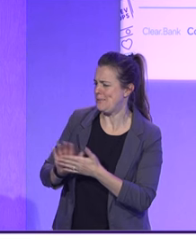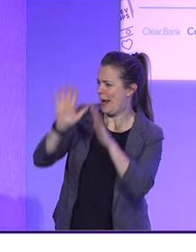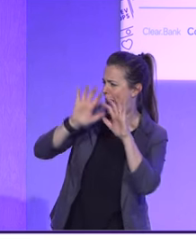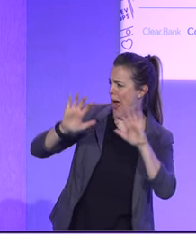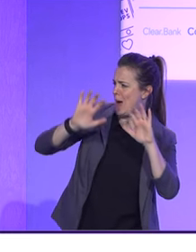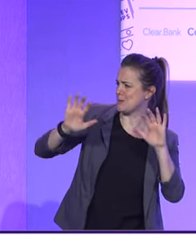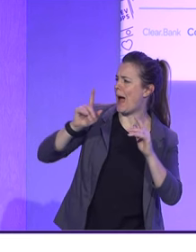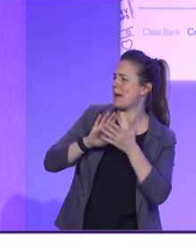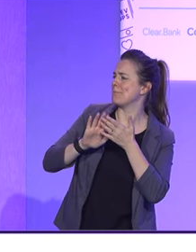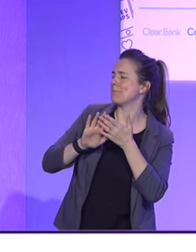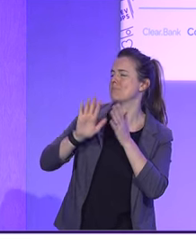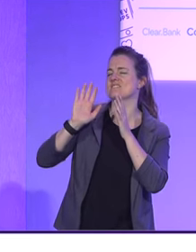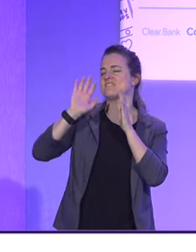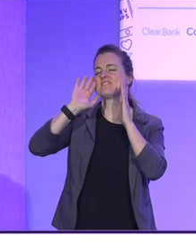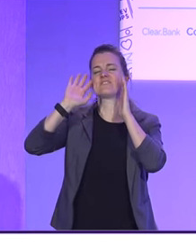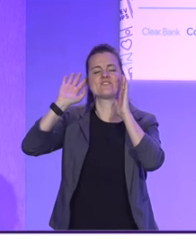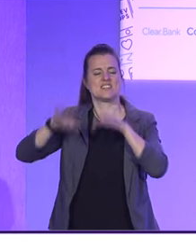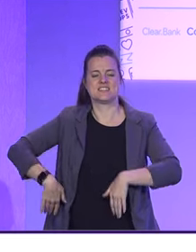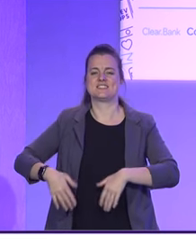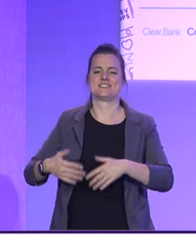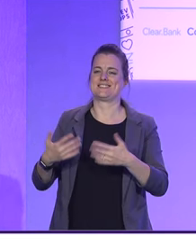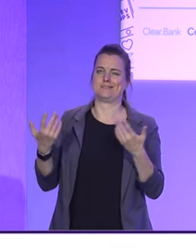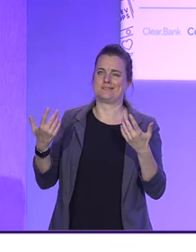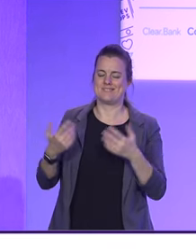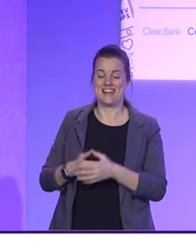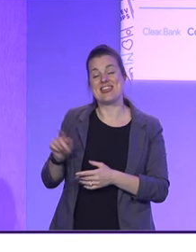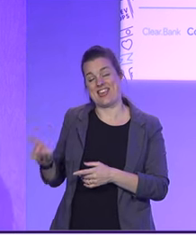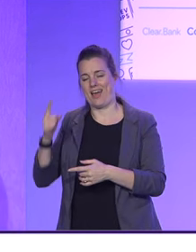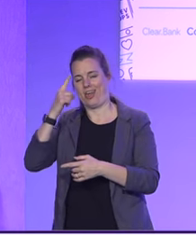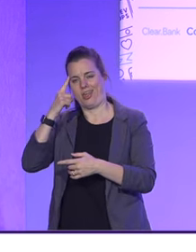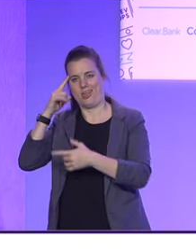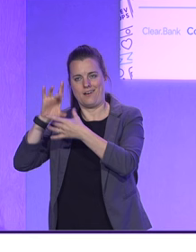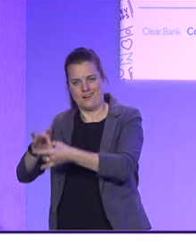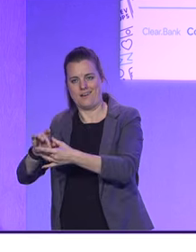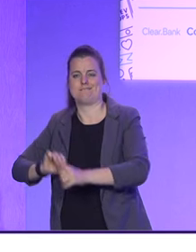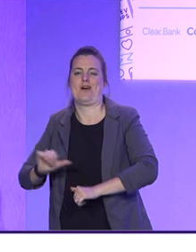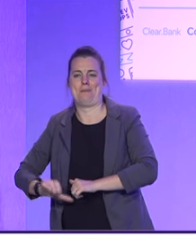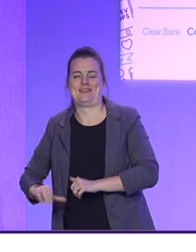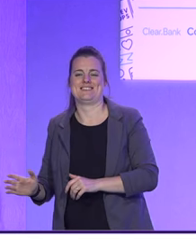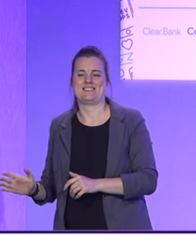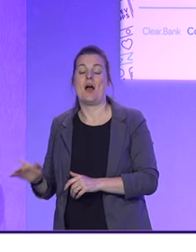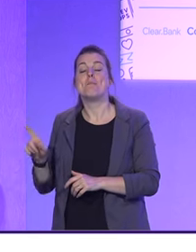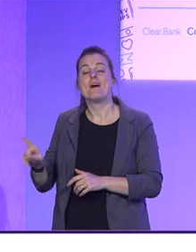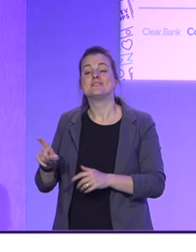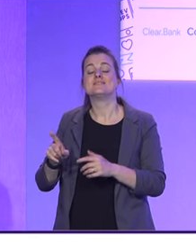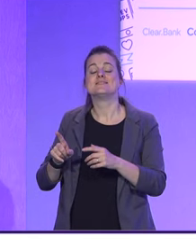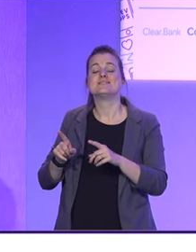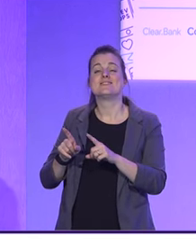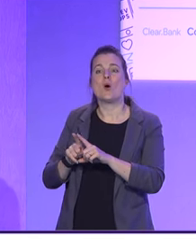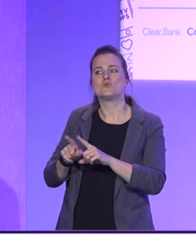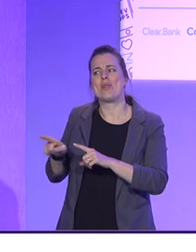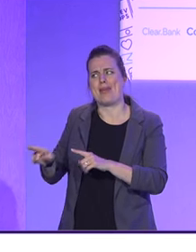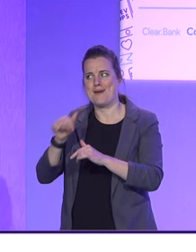that's pretty bad, but this thing happens, okay? And the last thing is about, well, they prefer to speak with